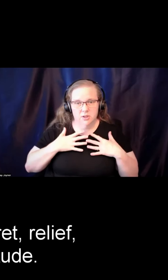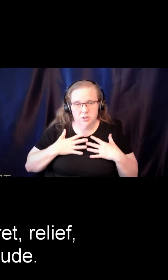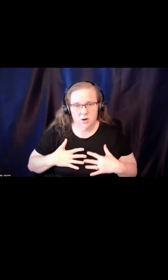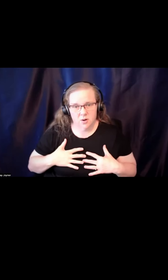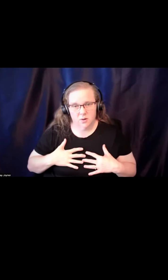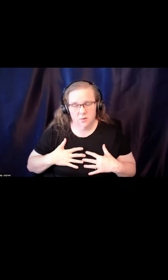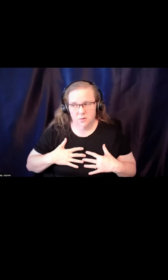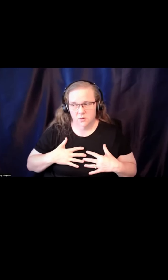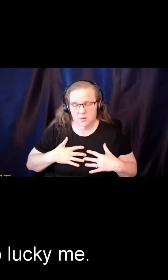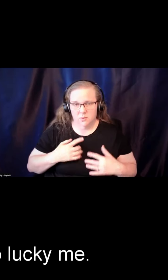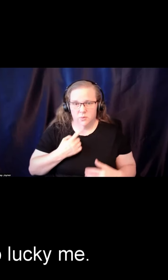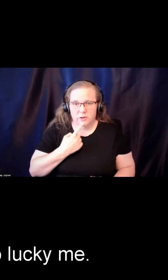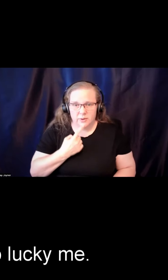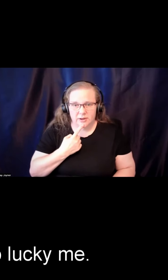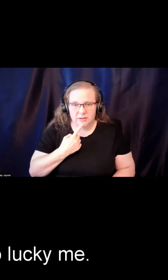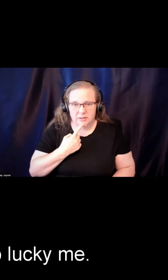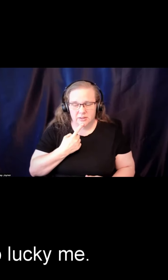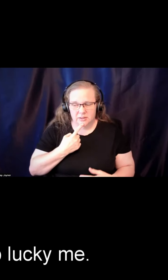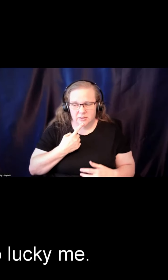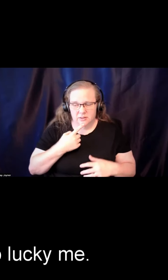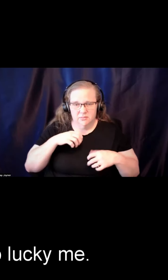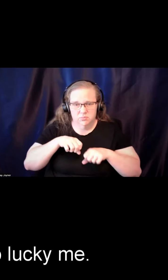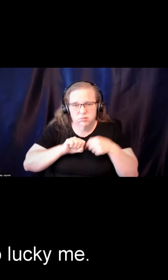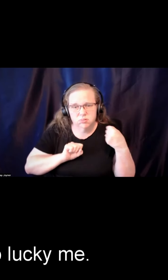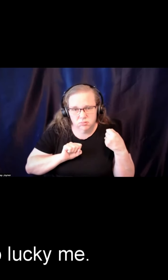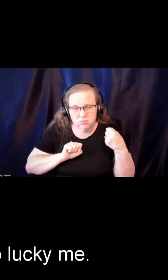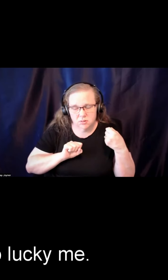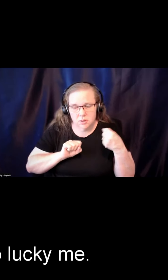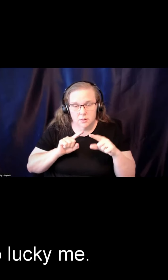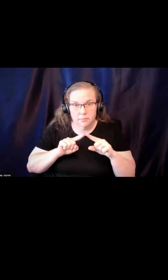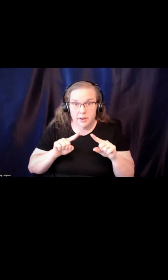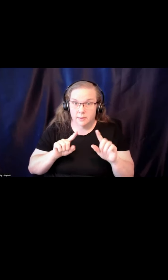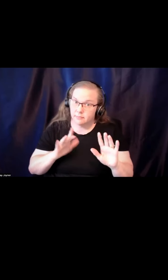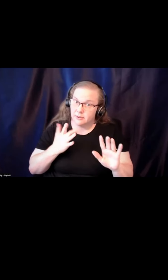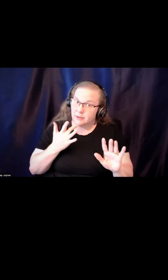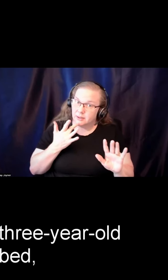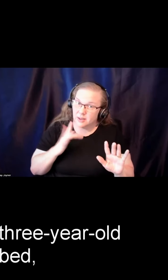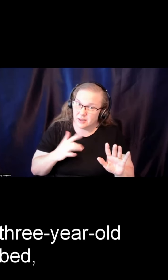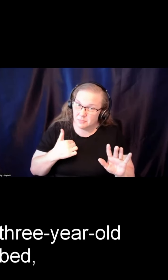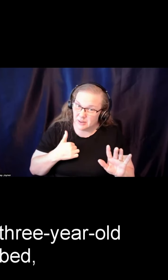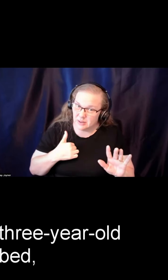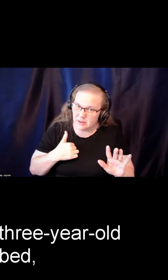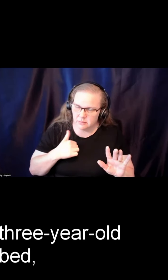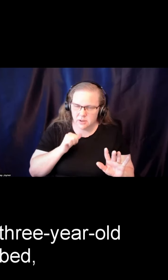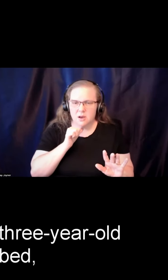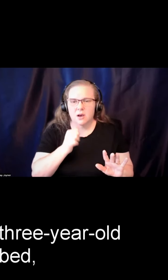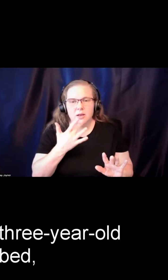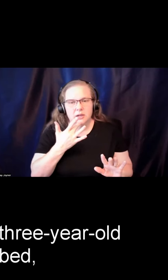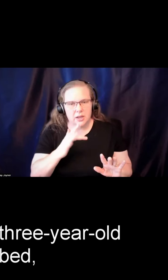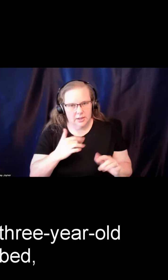and gratitude. Unlucky me. No, lucky me. That night,